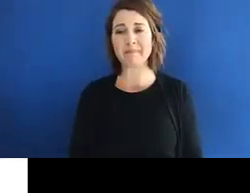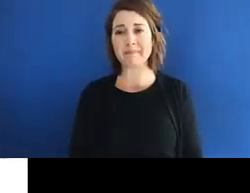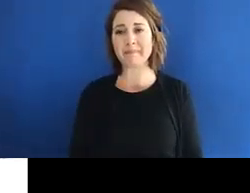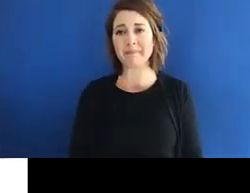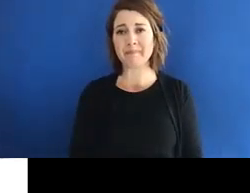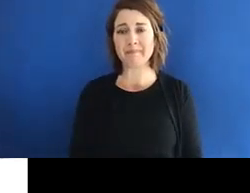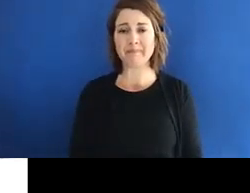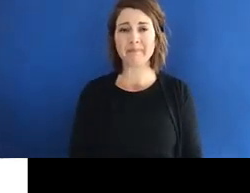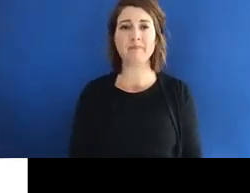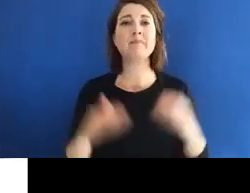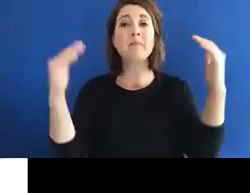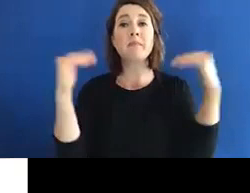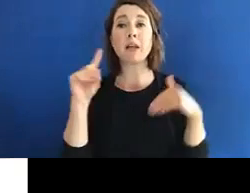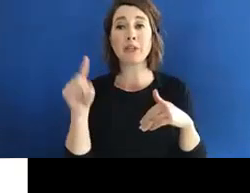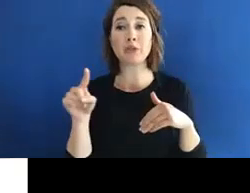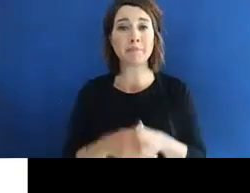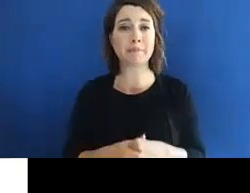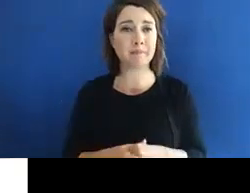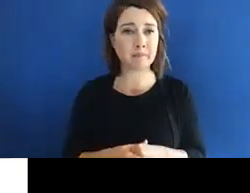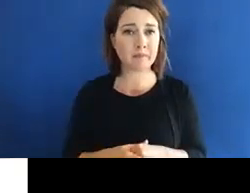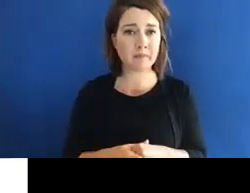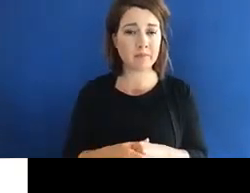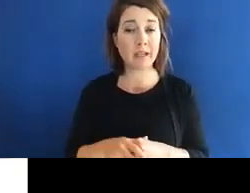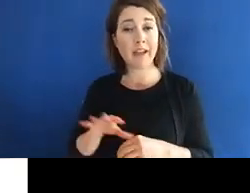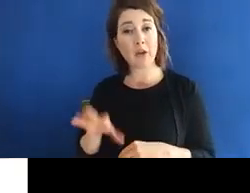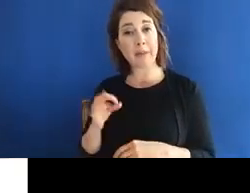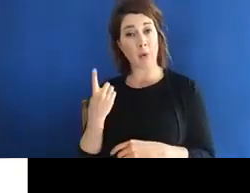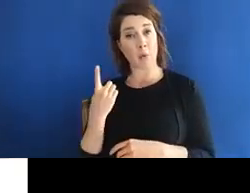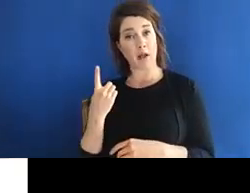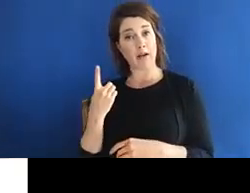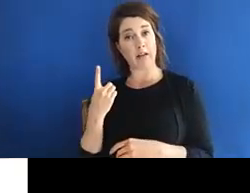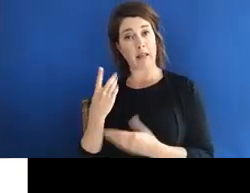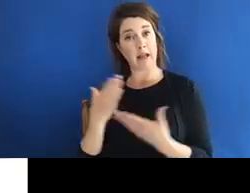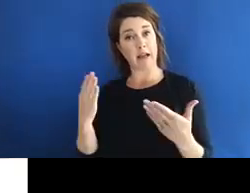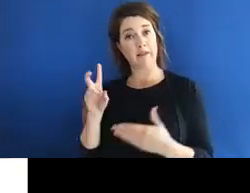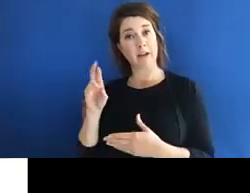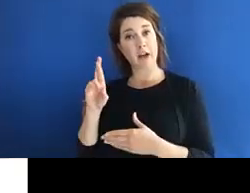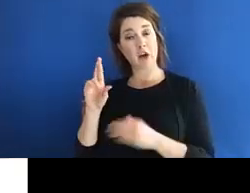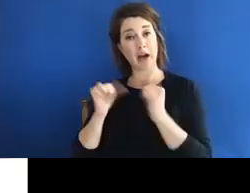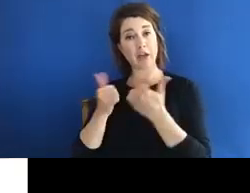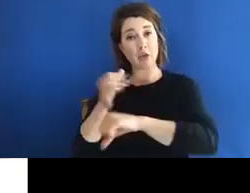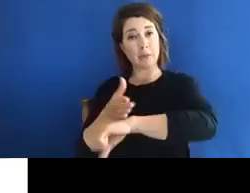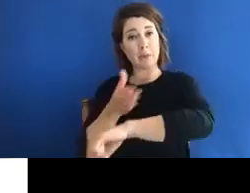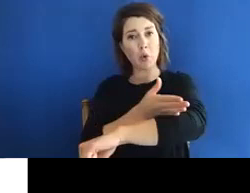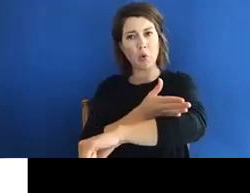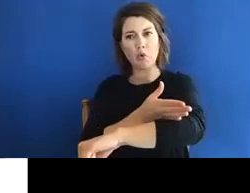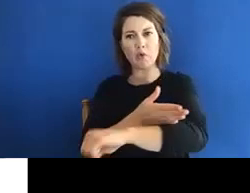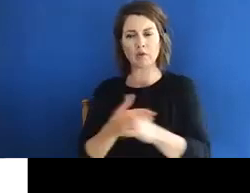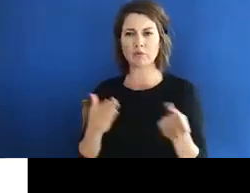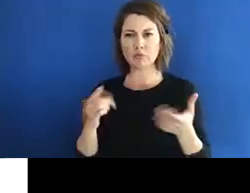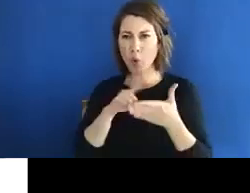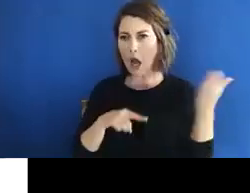So our next question, if you had to choose one thing that VR agencies could improve upon, what would it be and